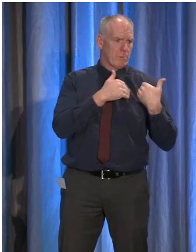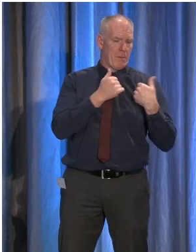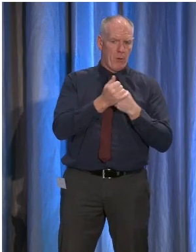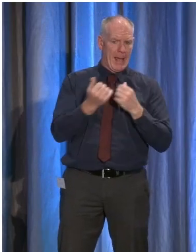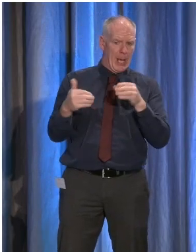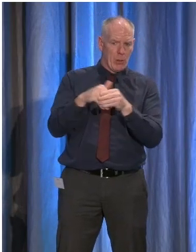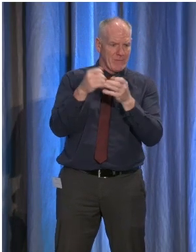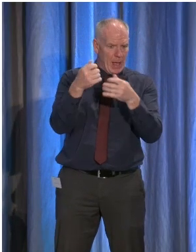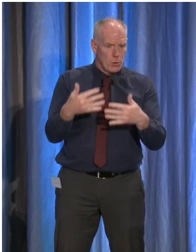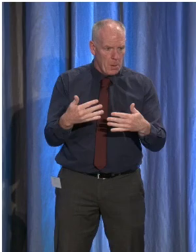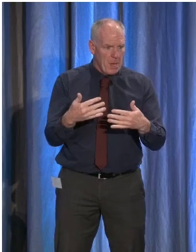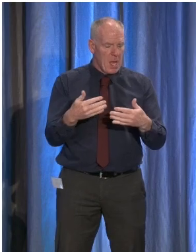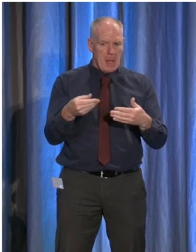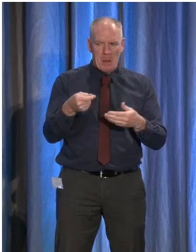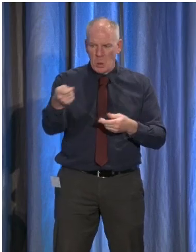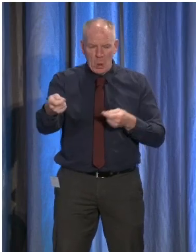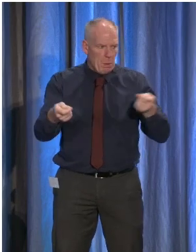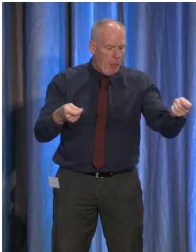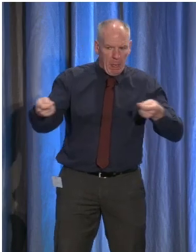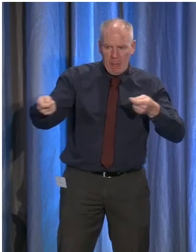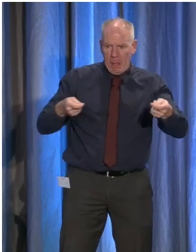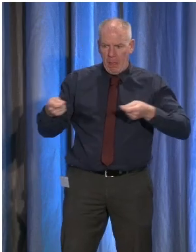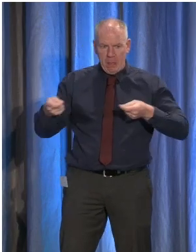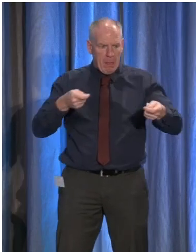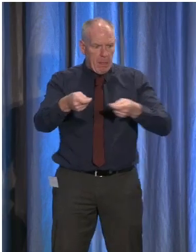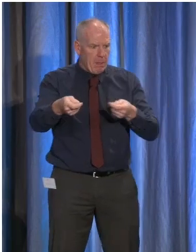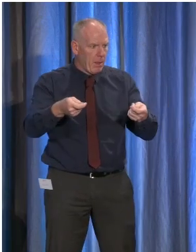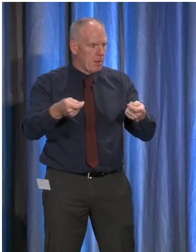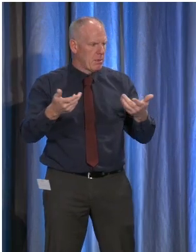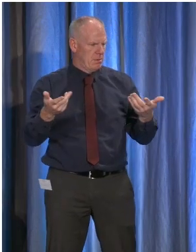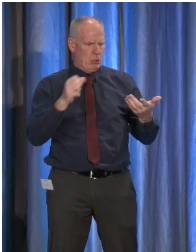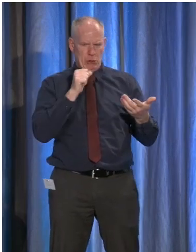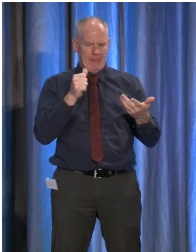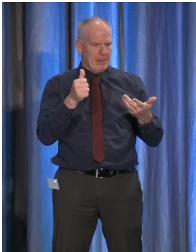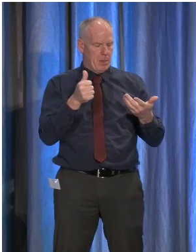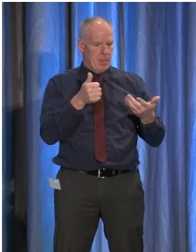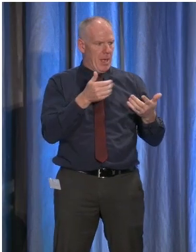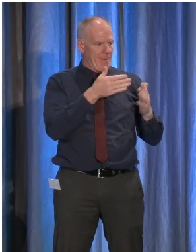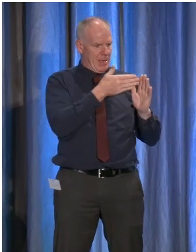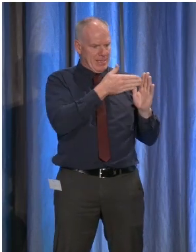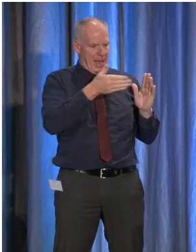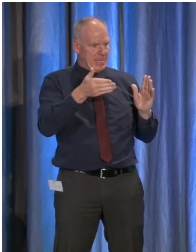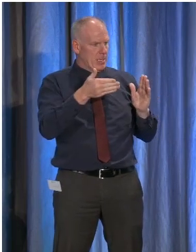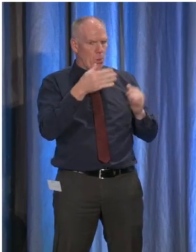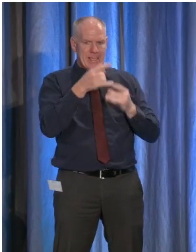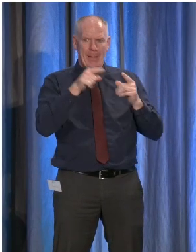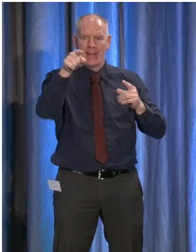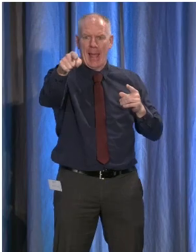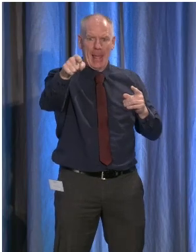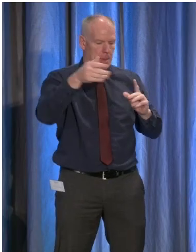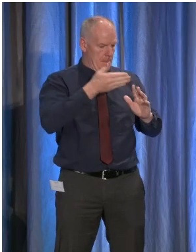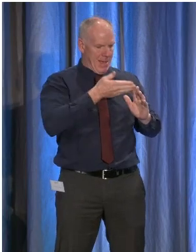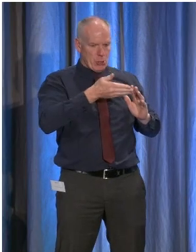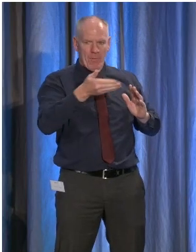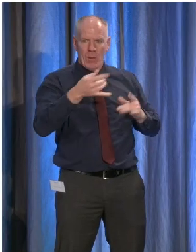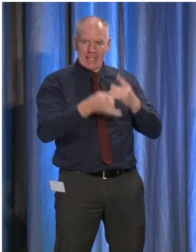outcomes passes from hand to hand and is held in parallel, and where the line of sight is on